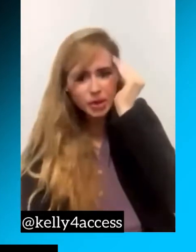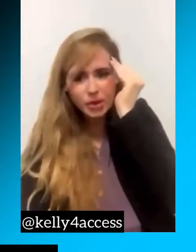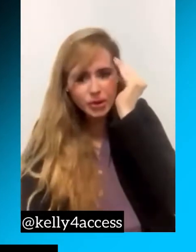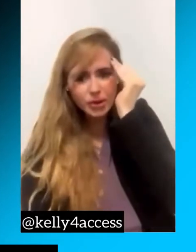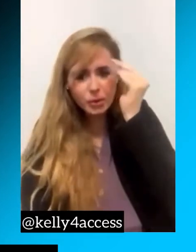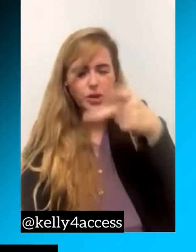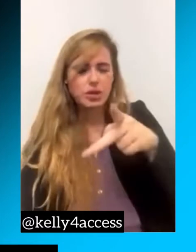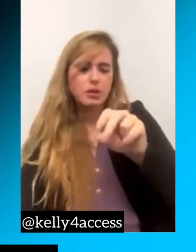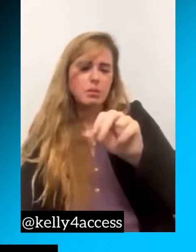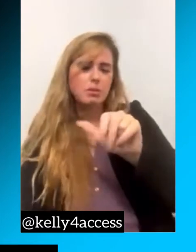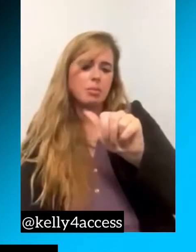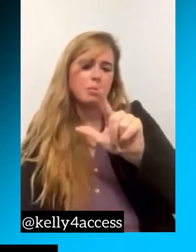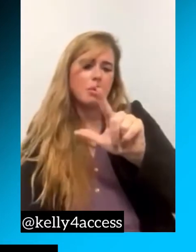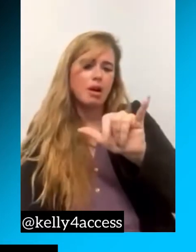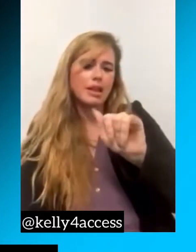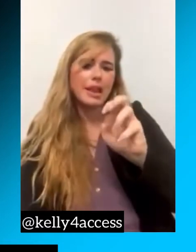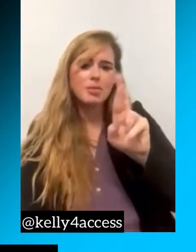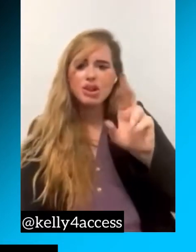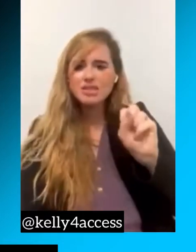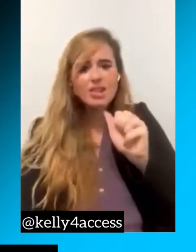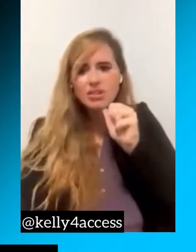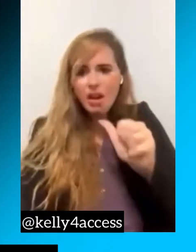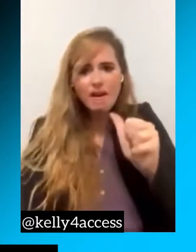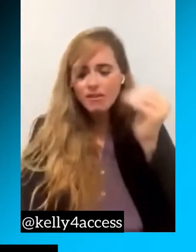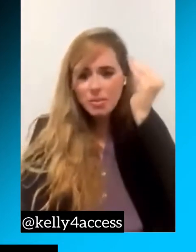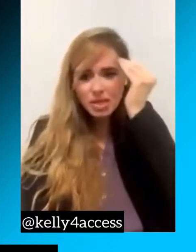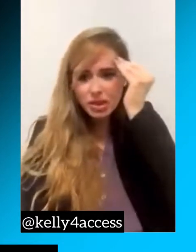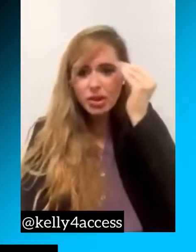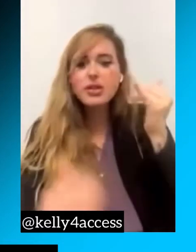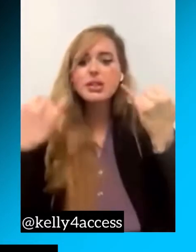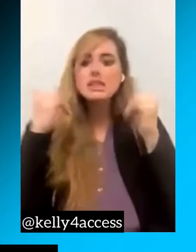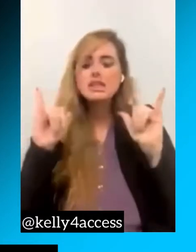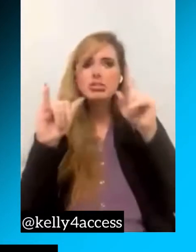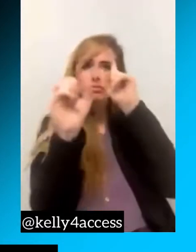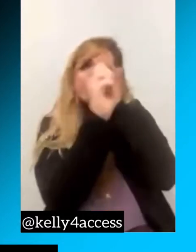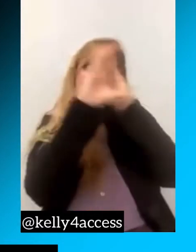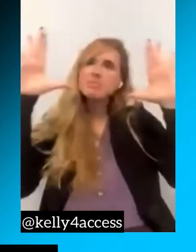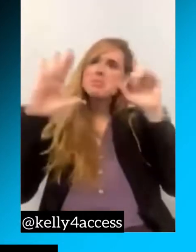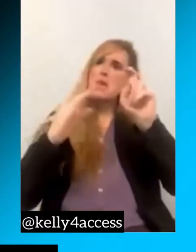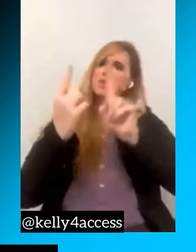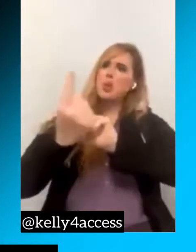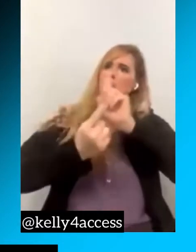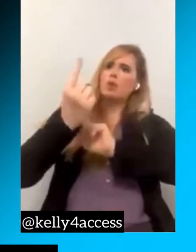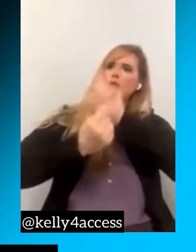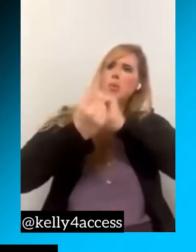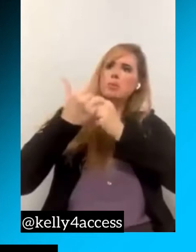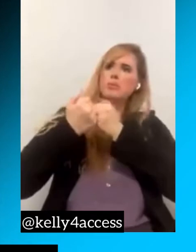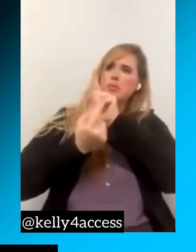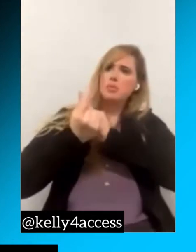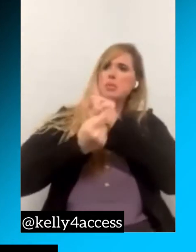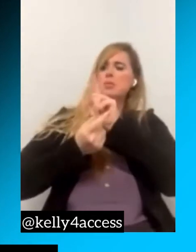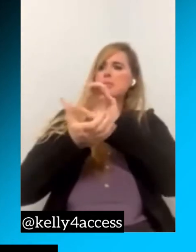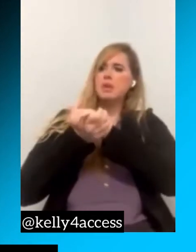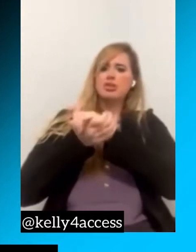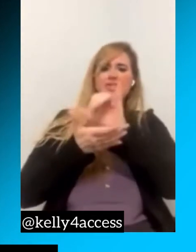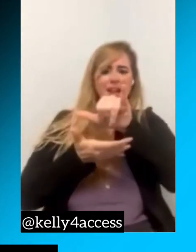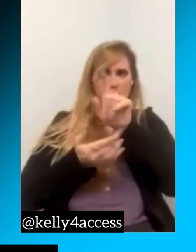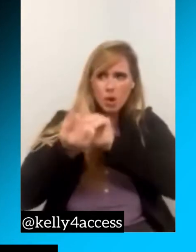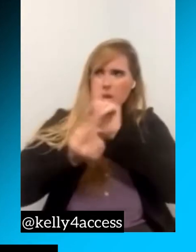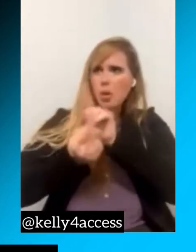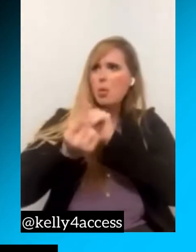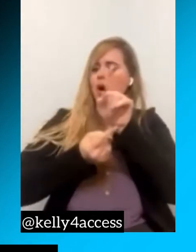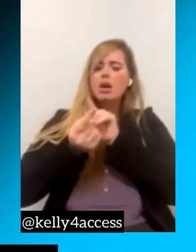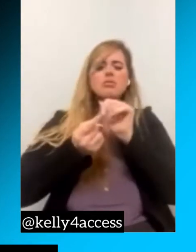they're still functioning from a monogamous mindset. So they may not they